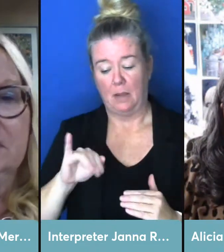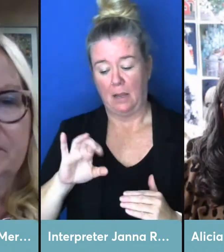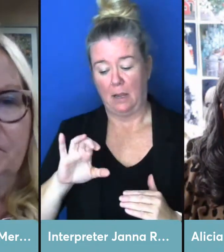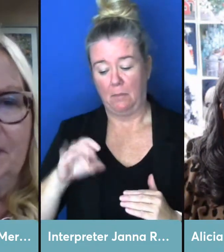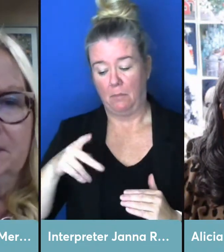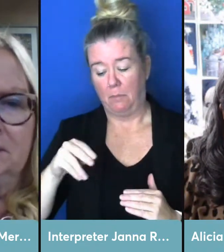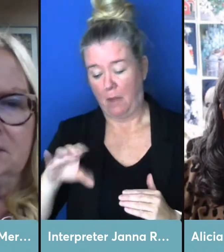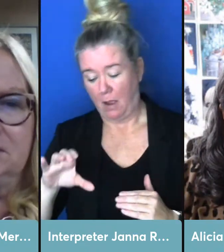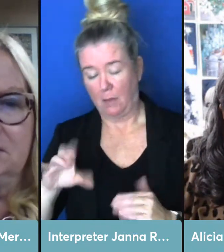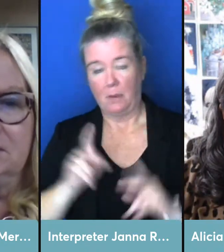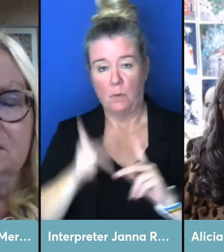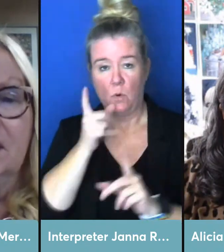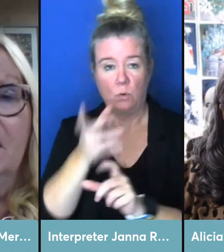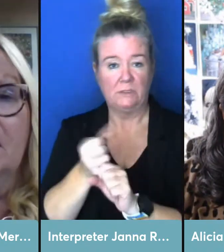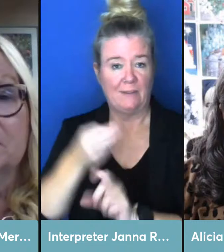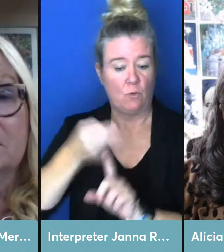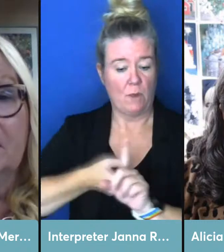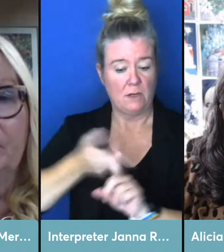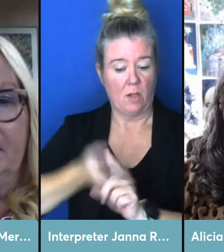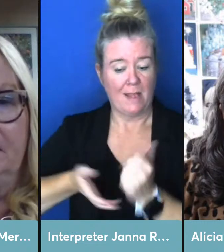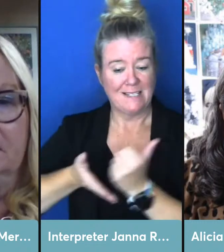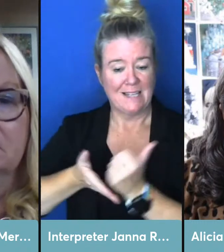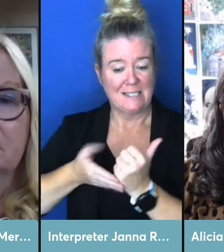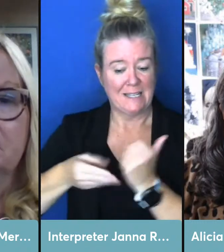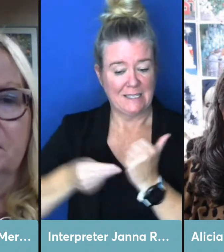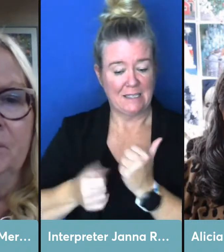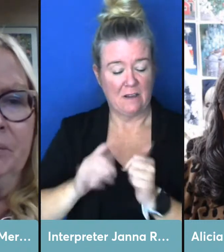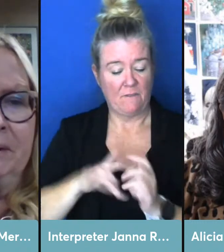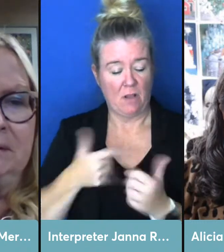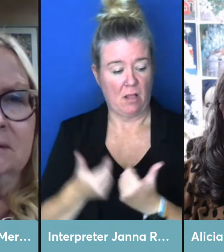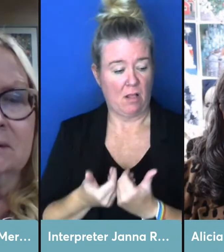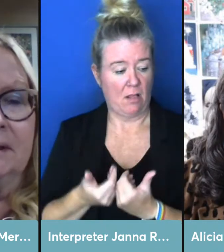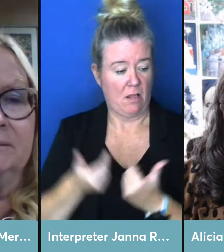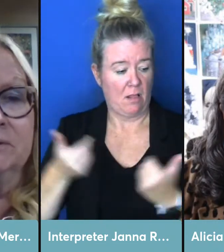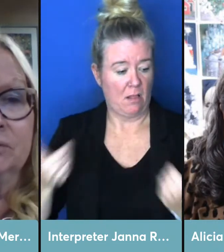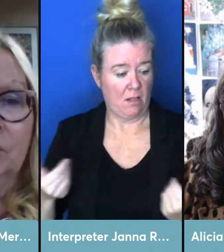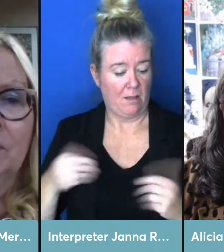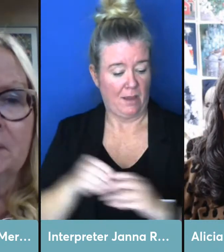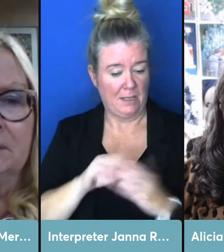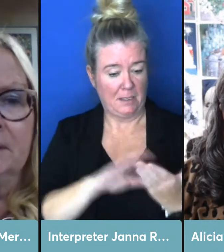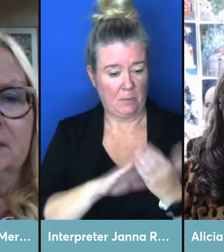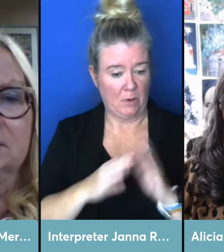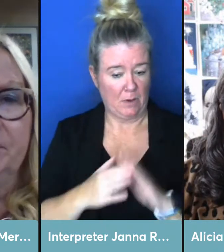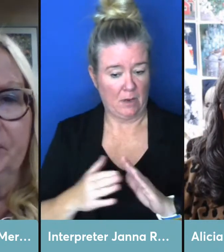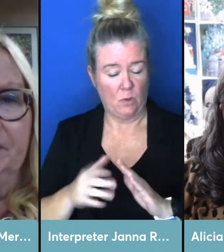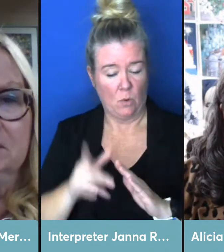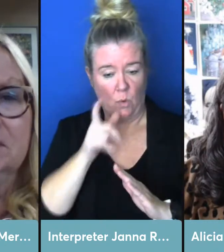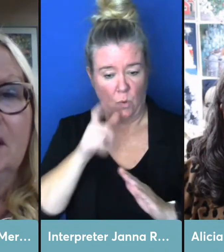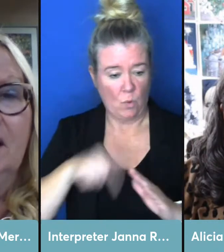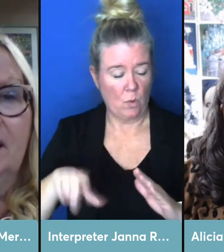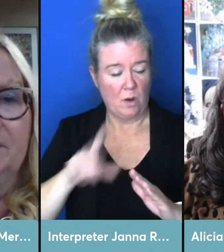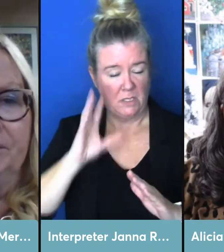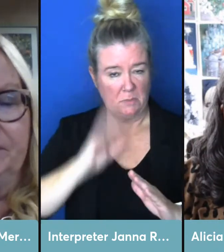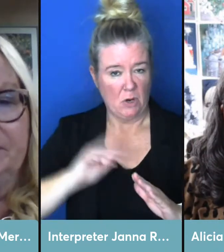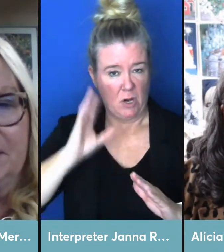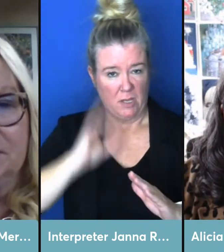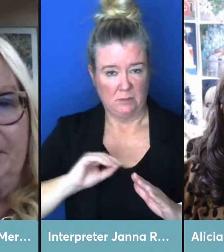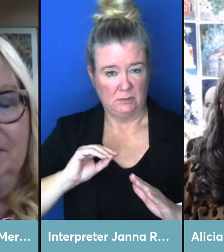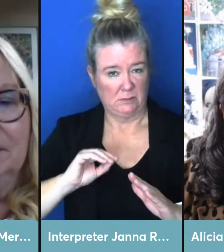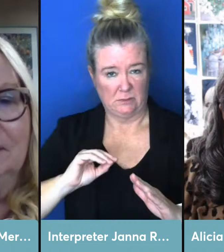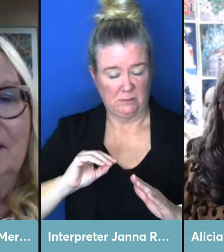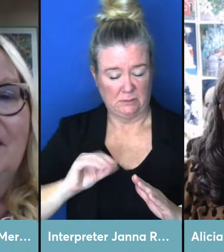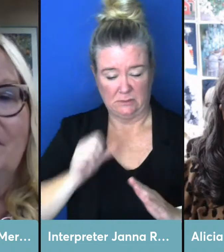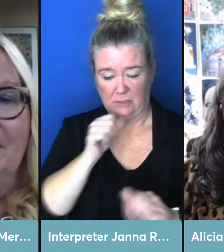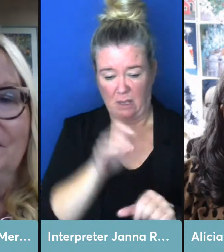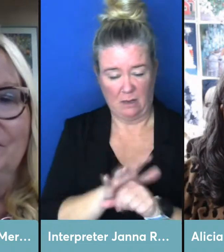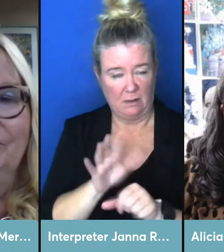people receiving rental assistance are segregated into communities that have historically experienced